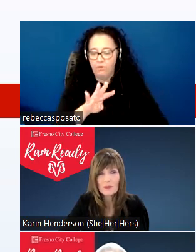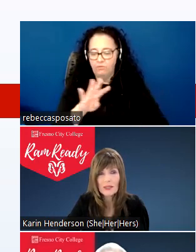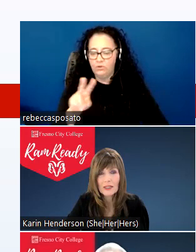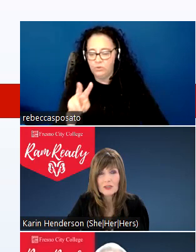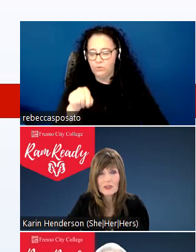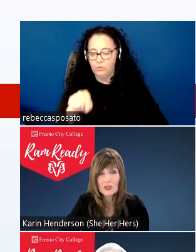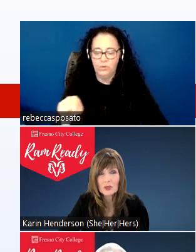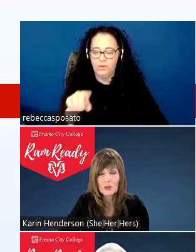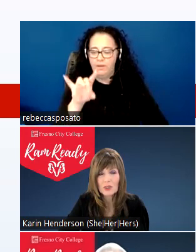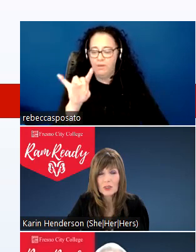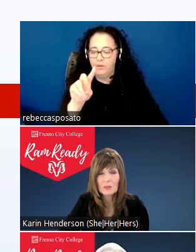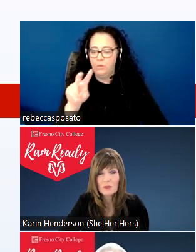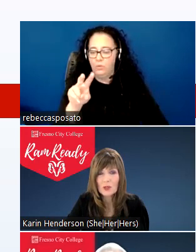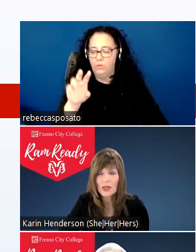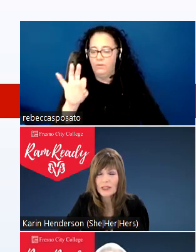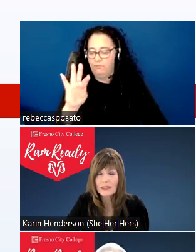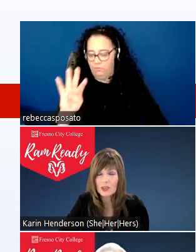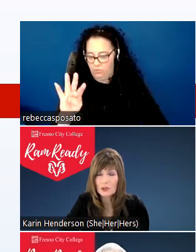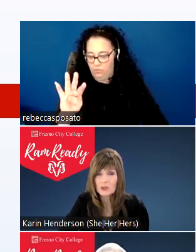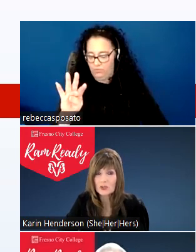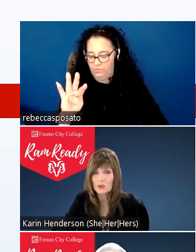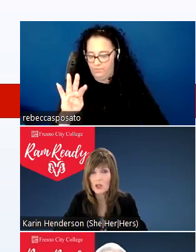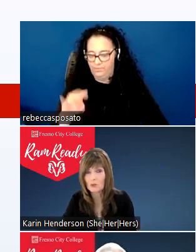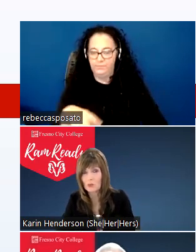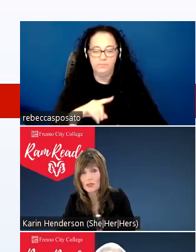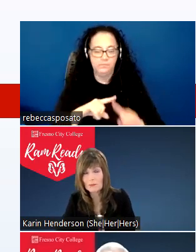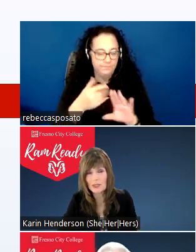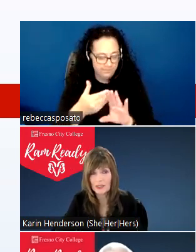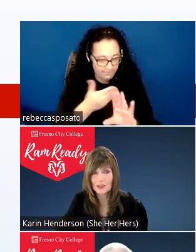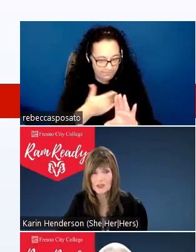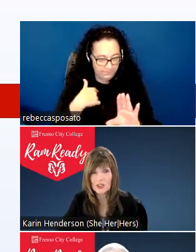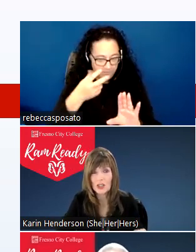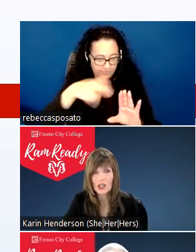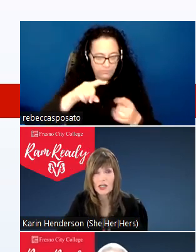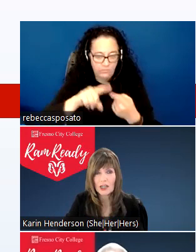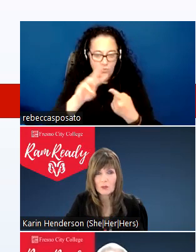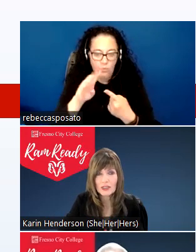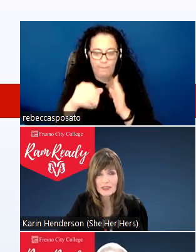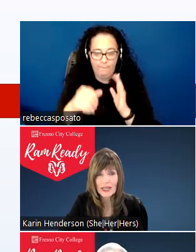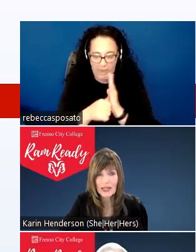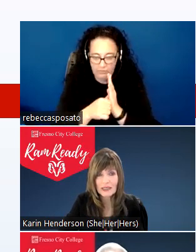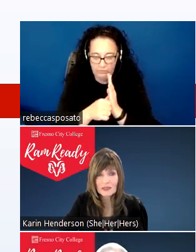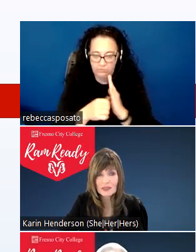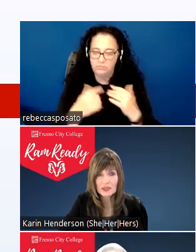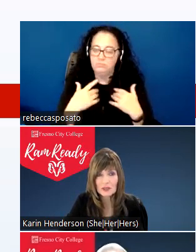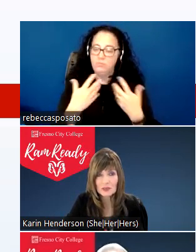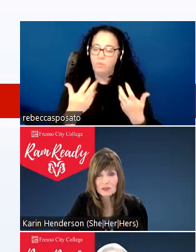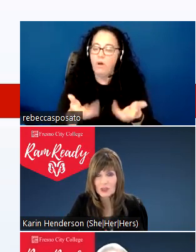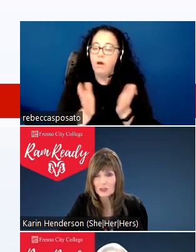442-8294. So before I go to our web page, I wanted to